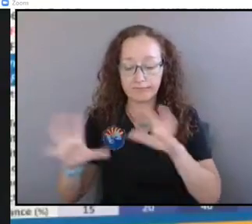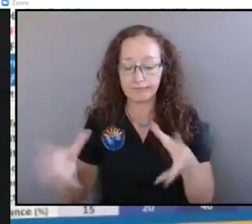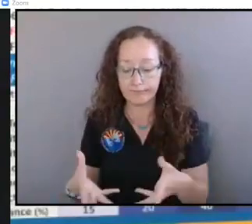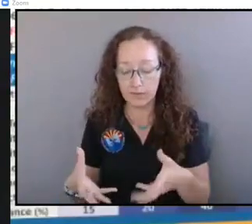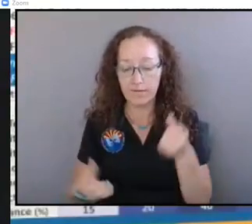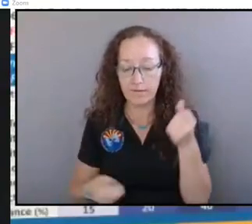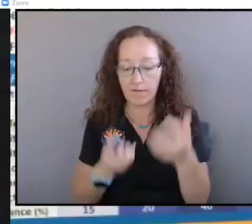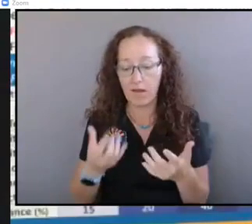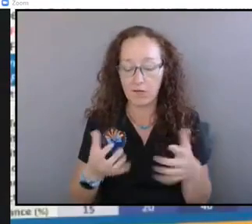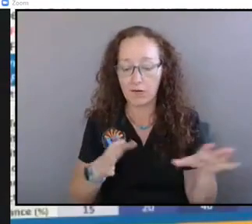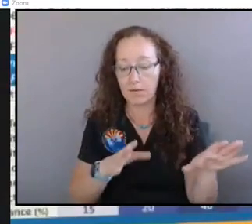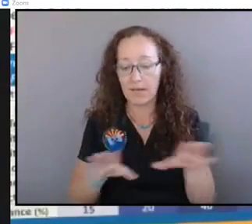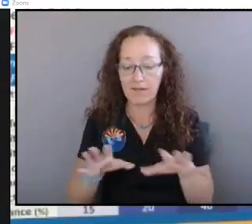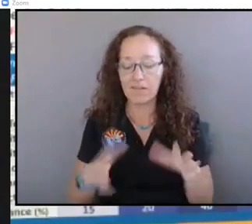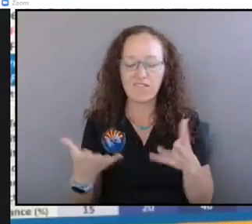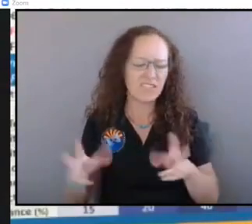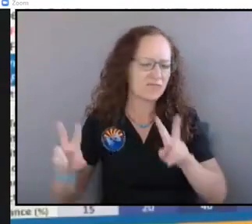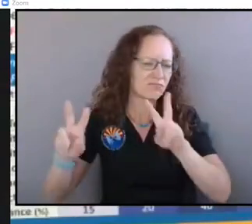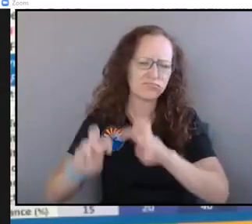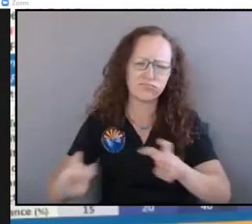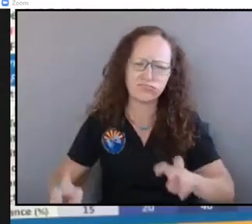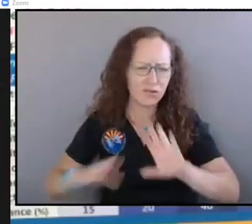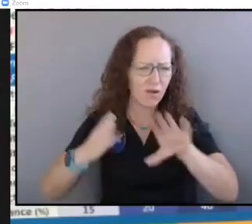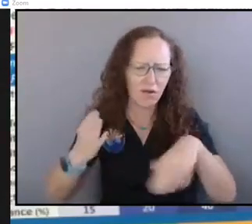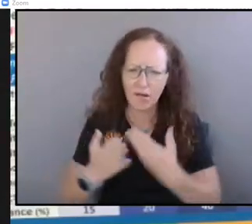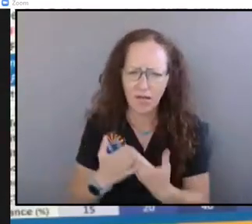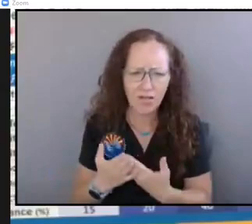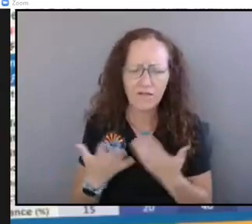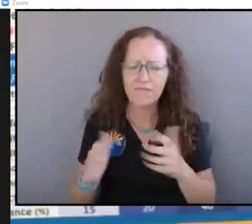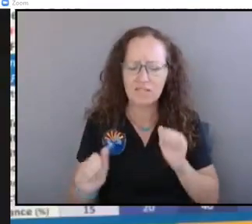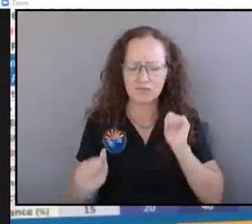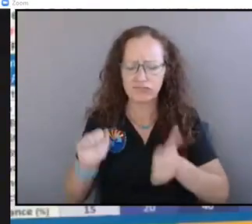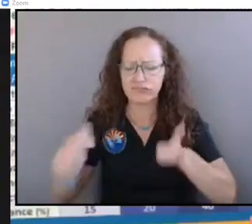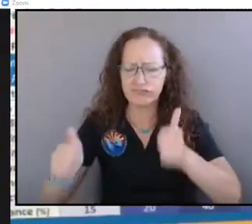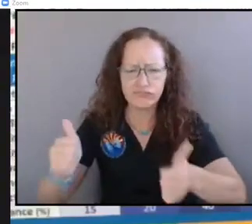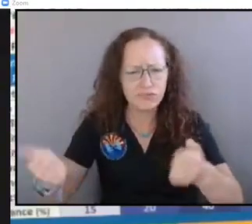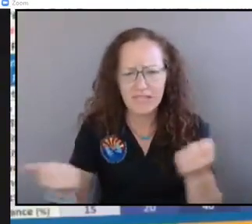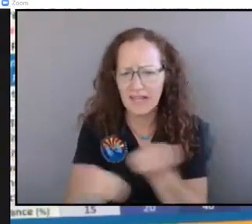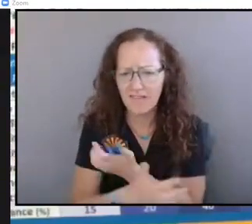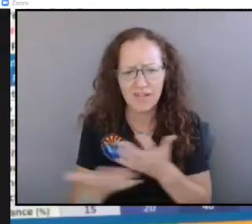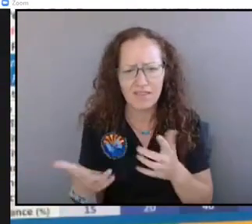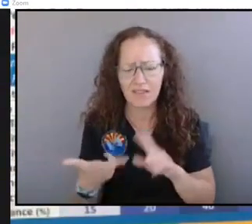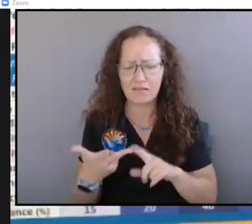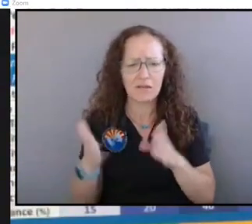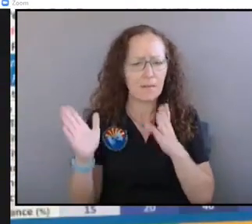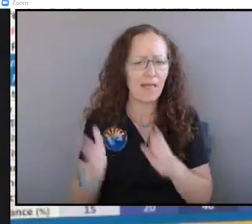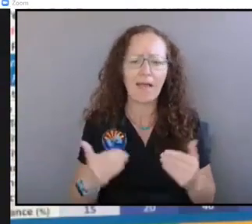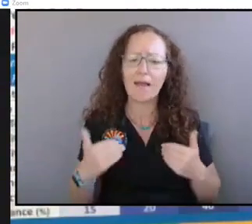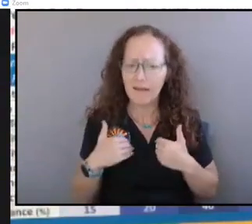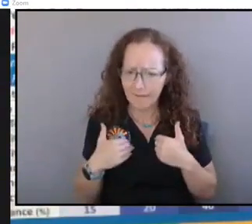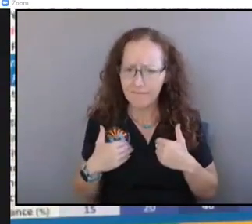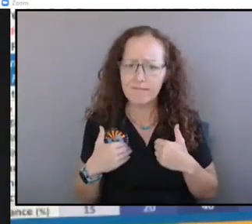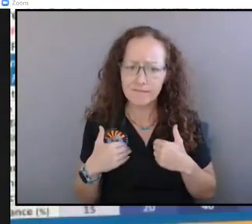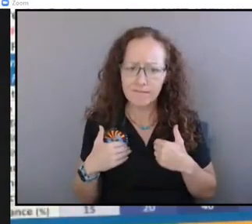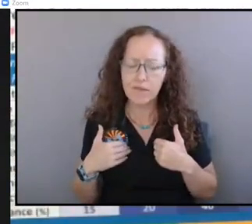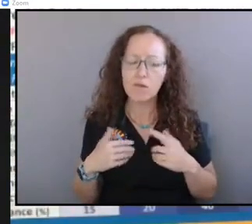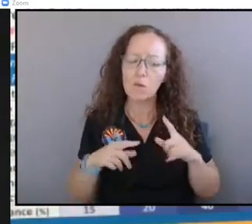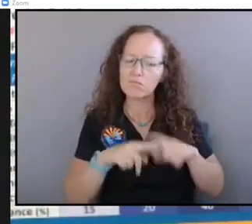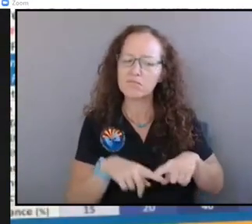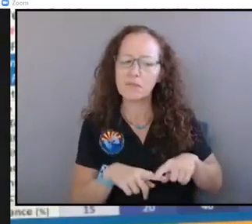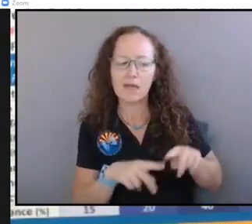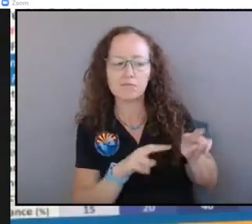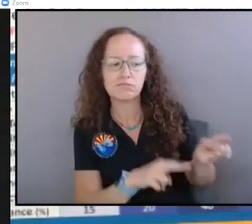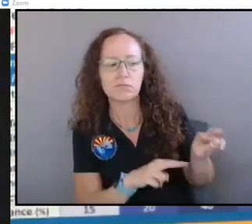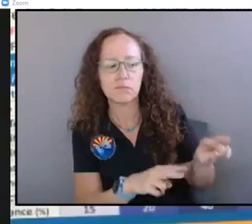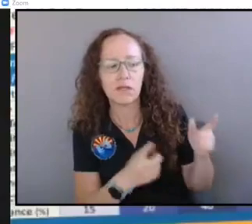the supplies are where they need to be, and the plan is established, and it's going to be based on fire behavior and how fire comes